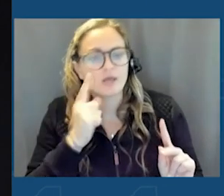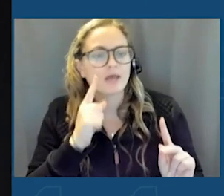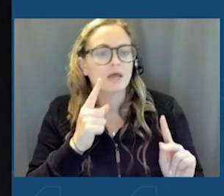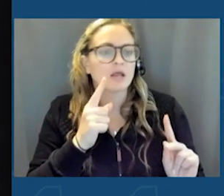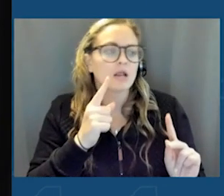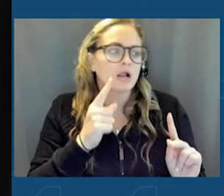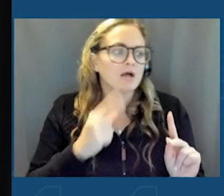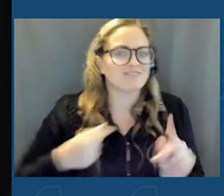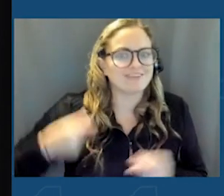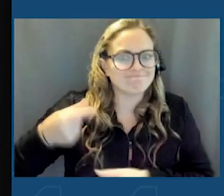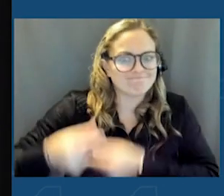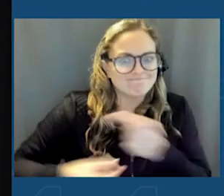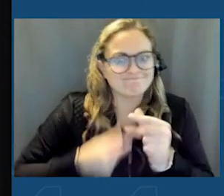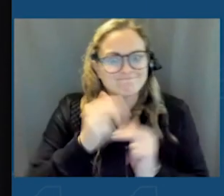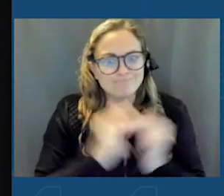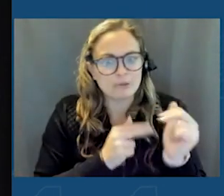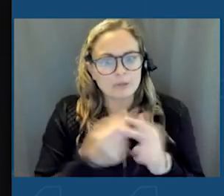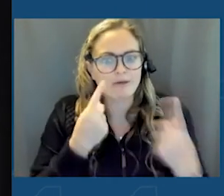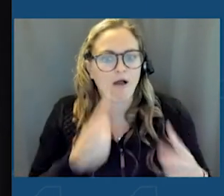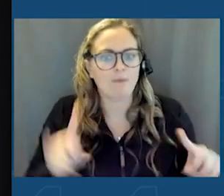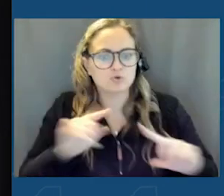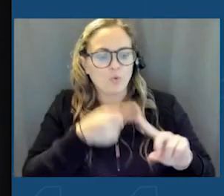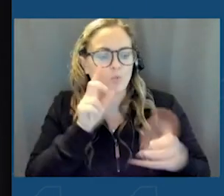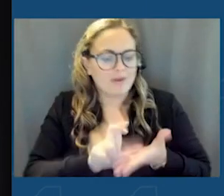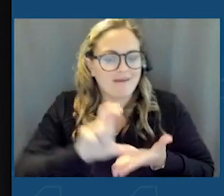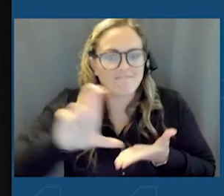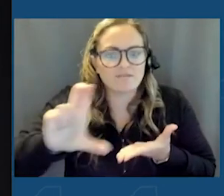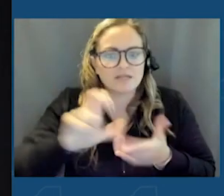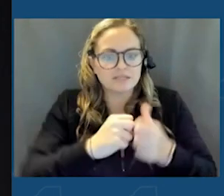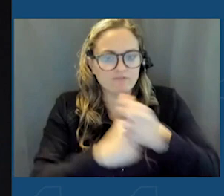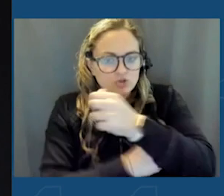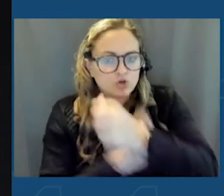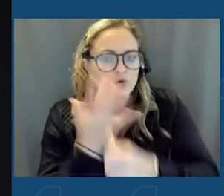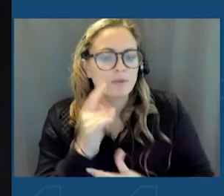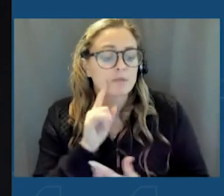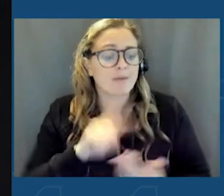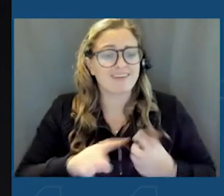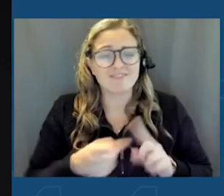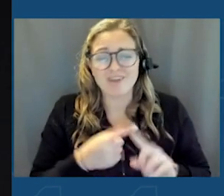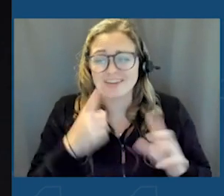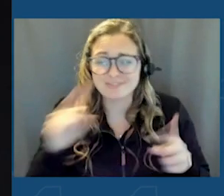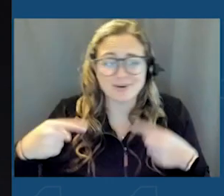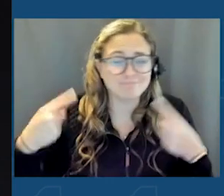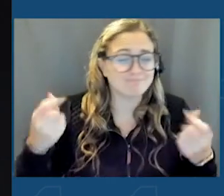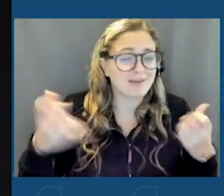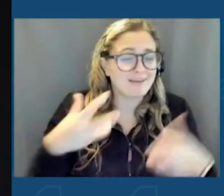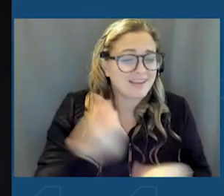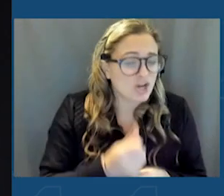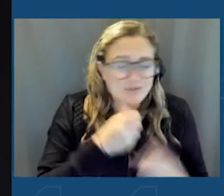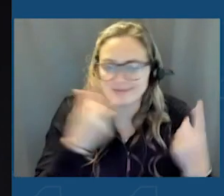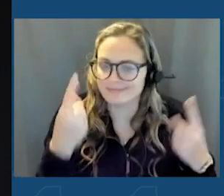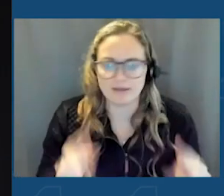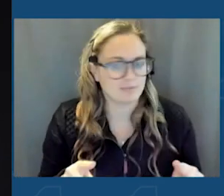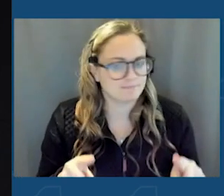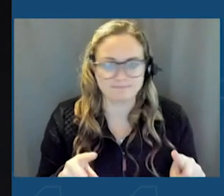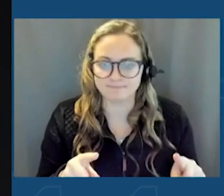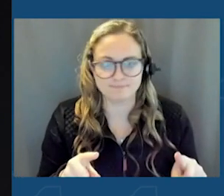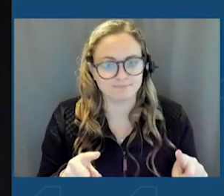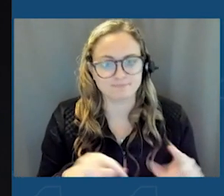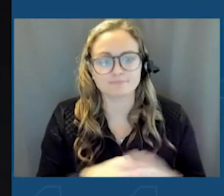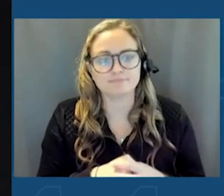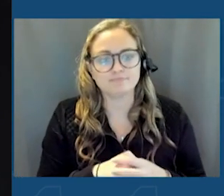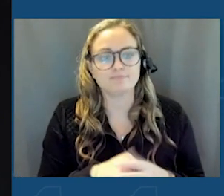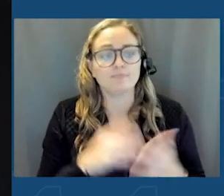building accomplishments that occur when we invest in infrastructure, because, my friends, for decades it did not happen. So I want to